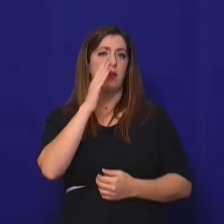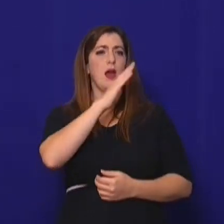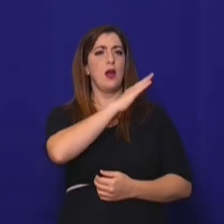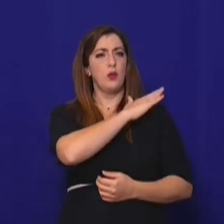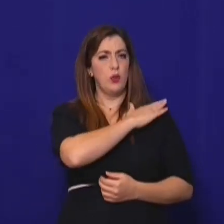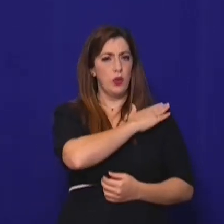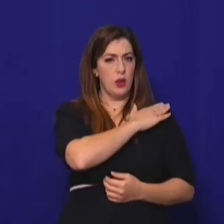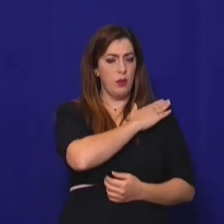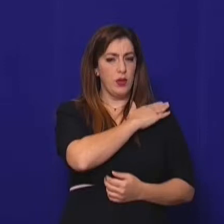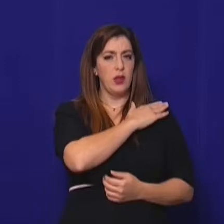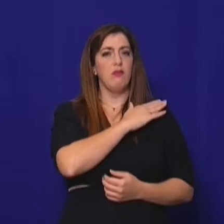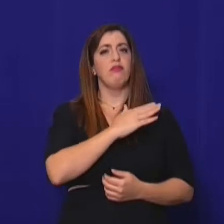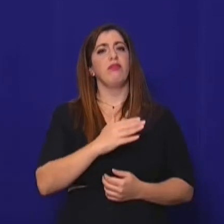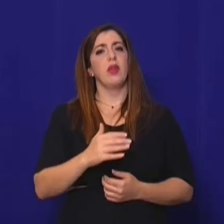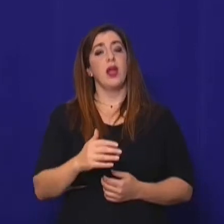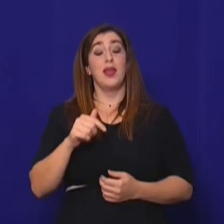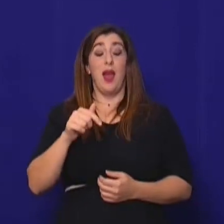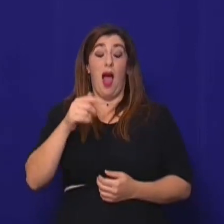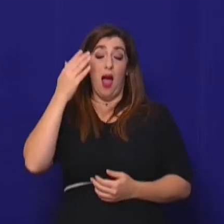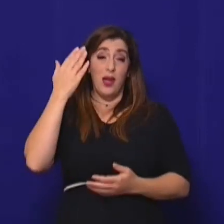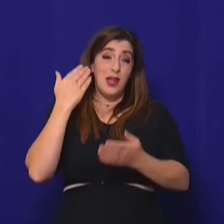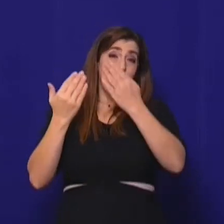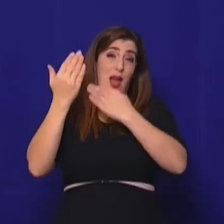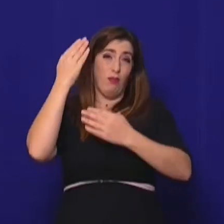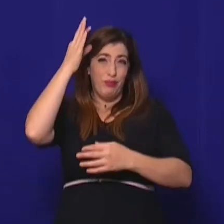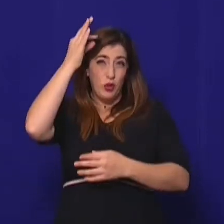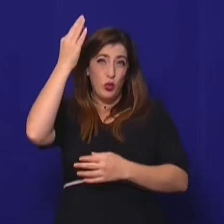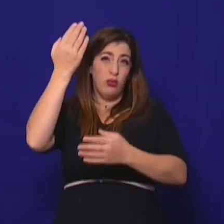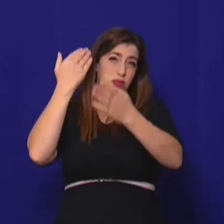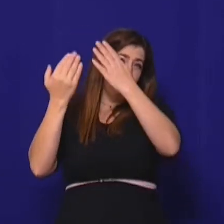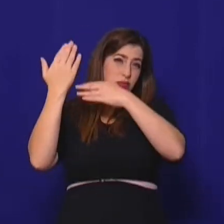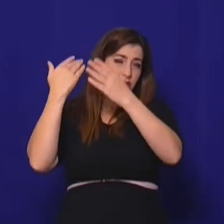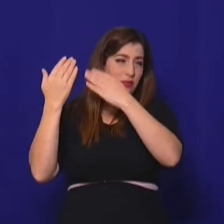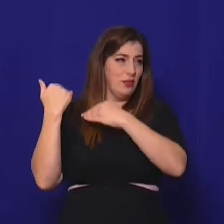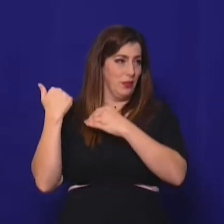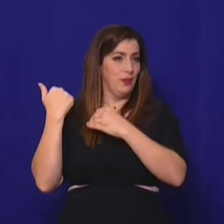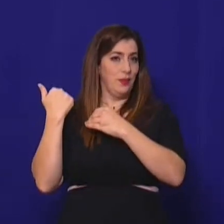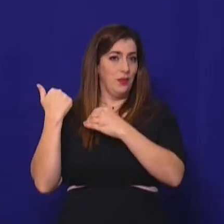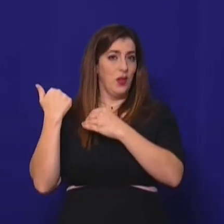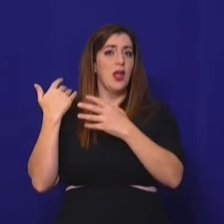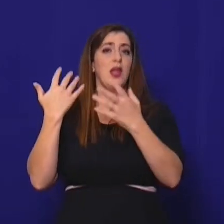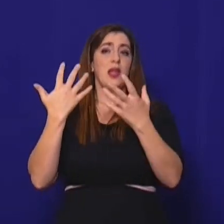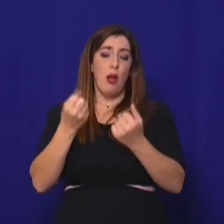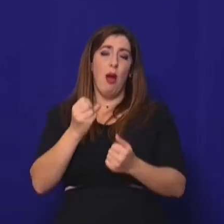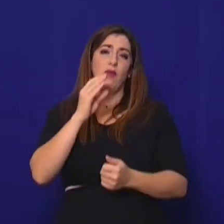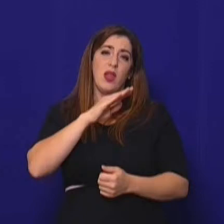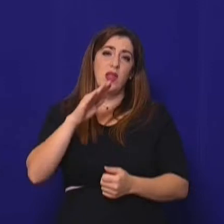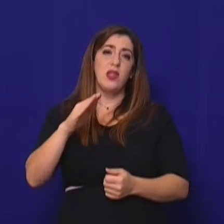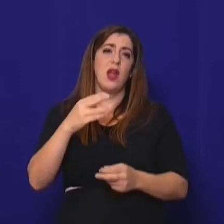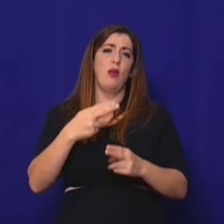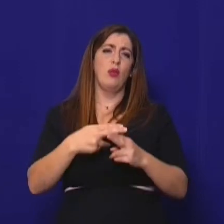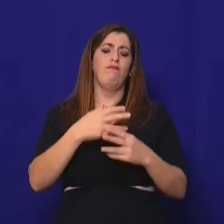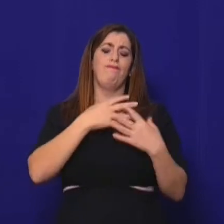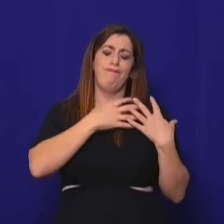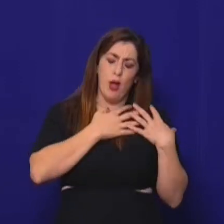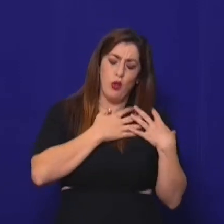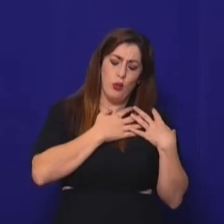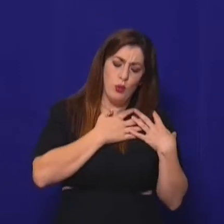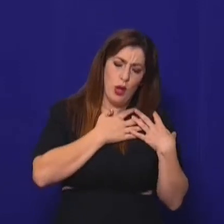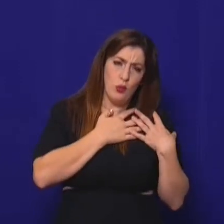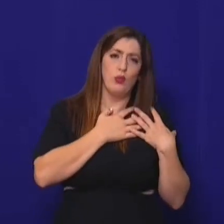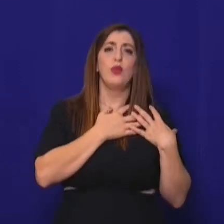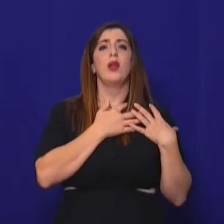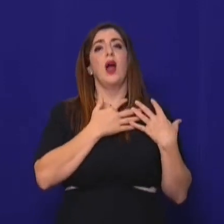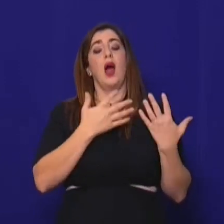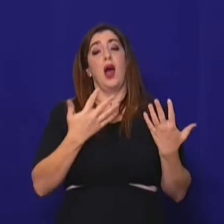li issa ilna dejjin xhur f'din il-pandemija rajna ħafna nies li jagħmlu ħafna sagrifiċċju u nista' nifhmu.